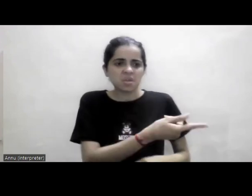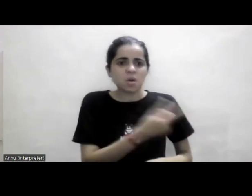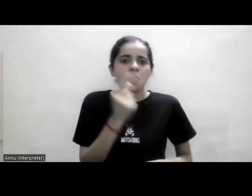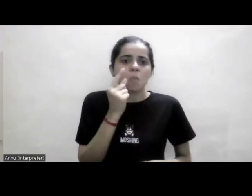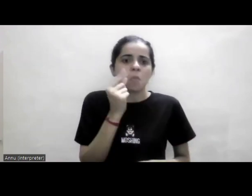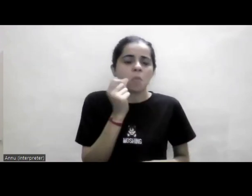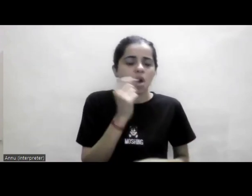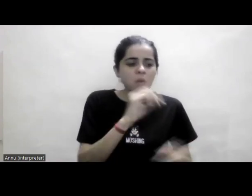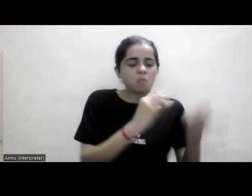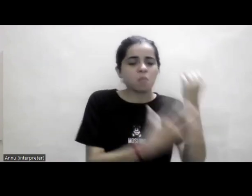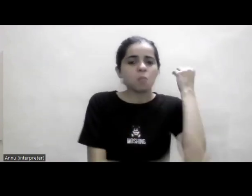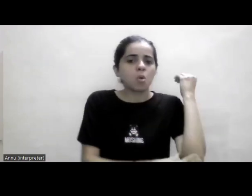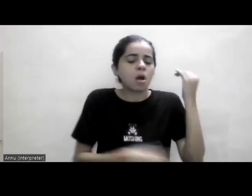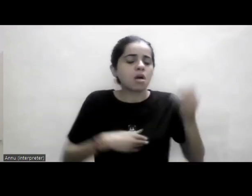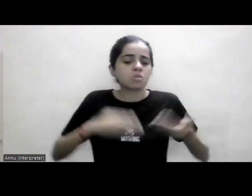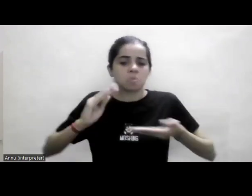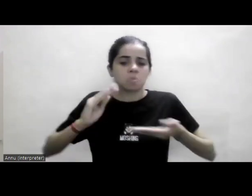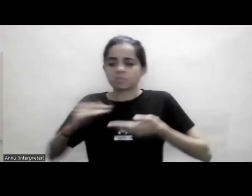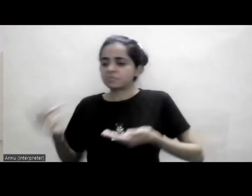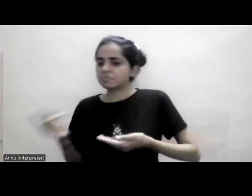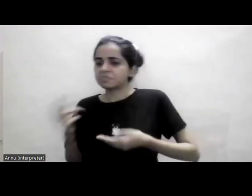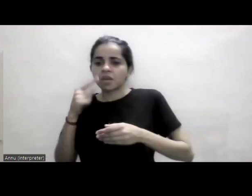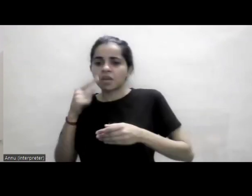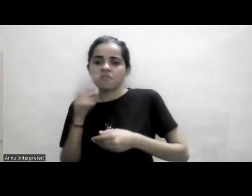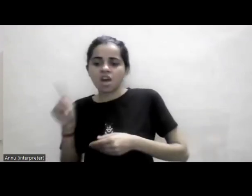works at a very menial job. And then